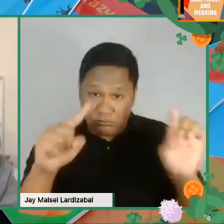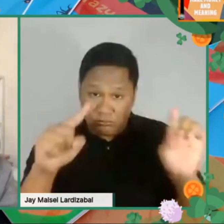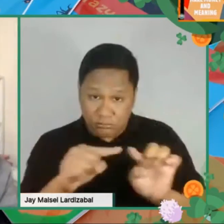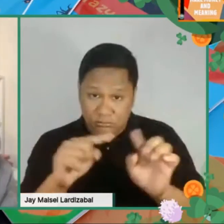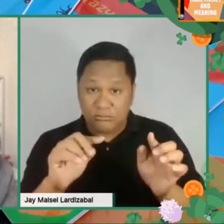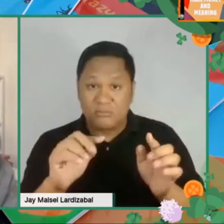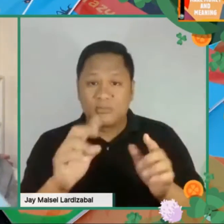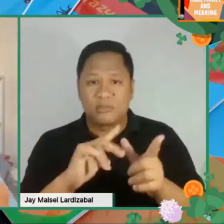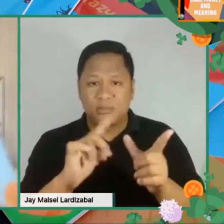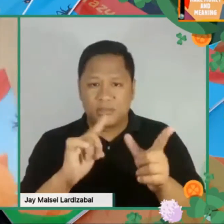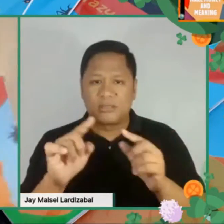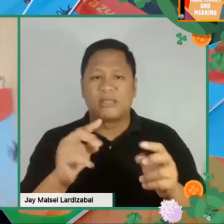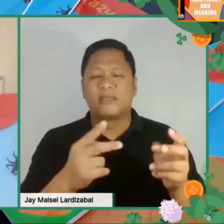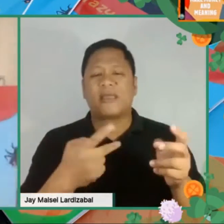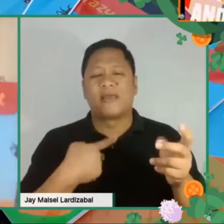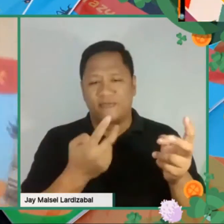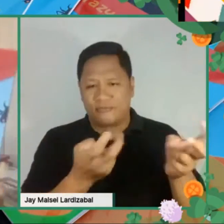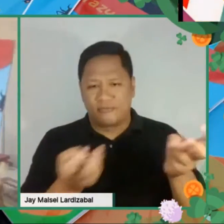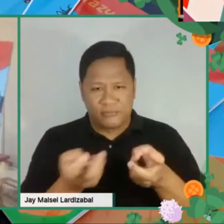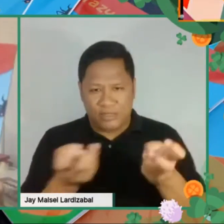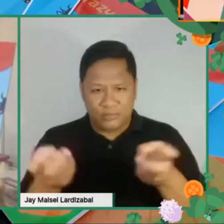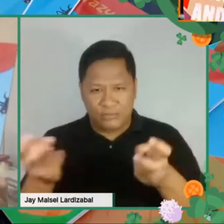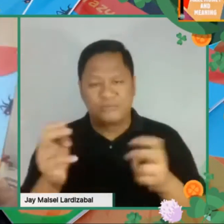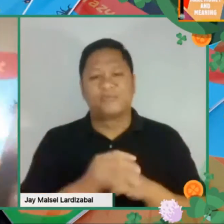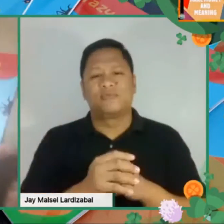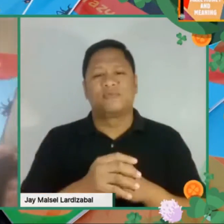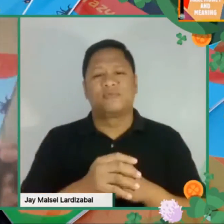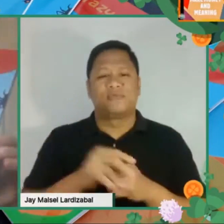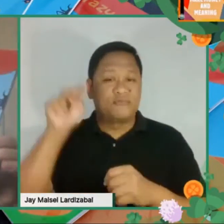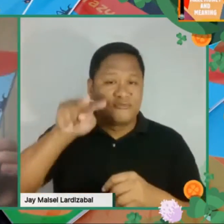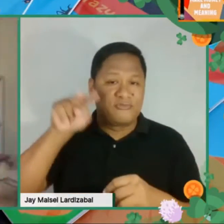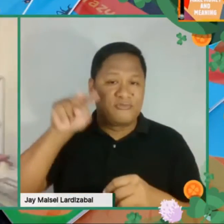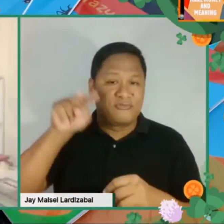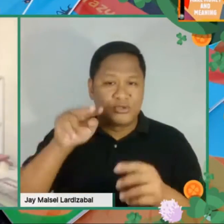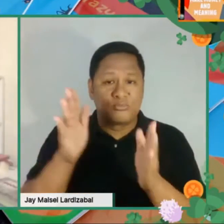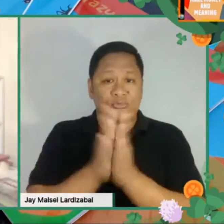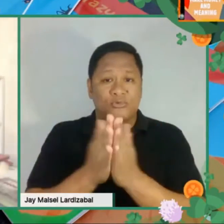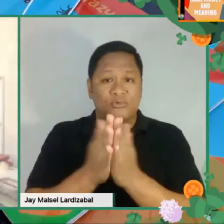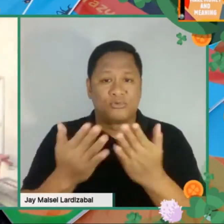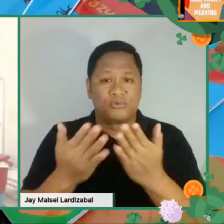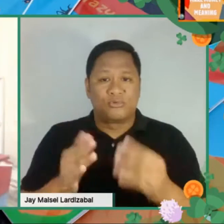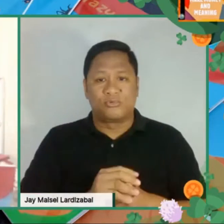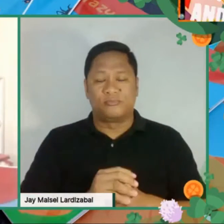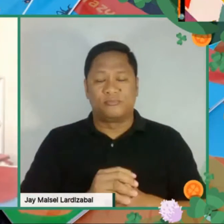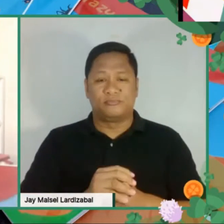Wow. downloadable video book. Yeah. Ah. So may